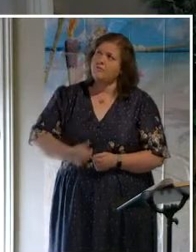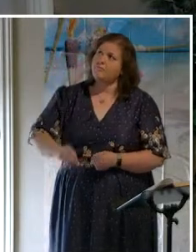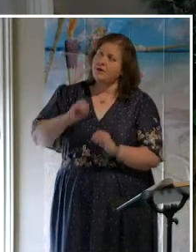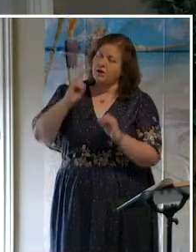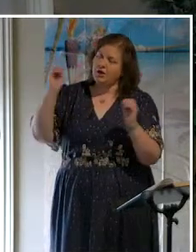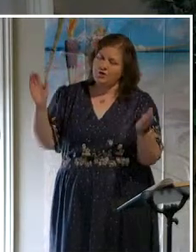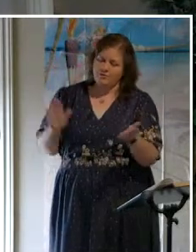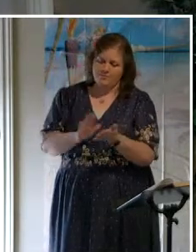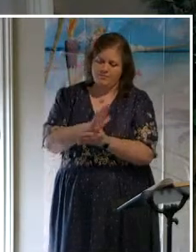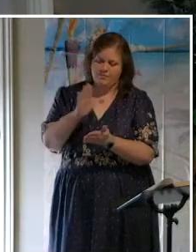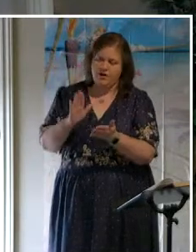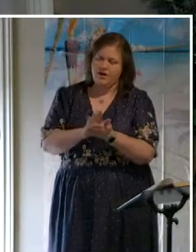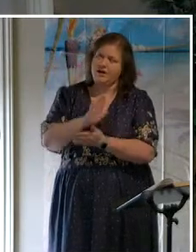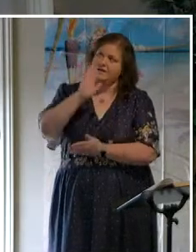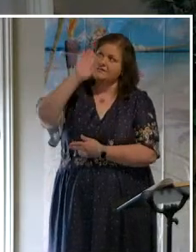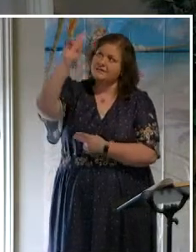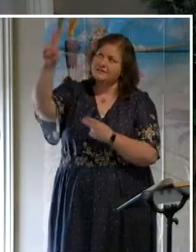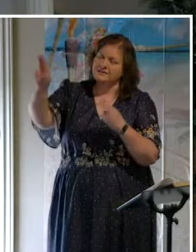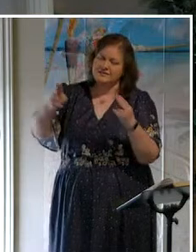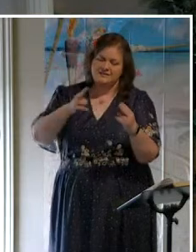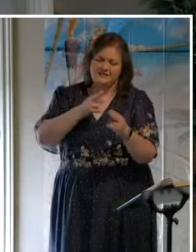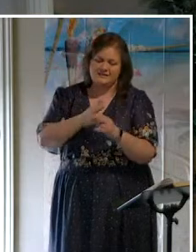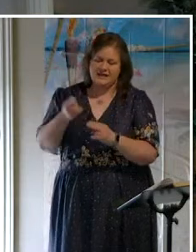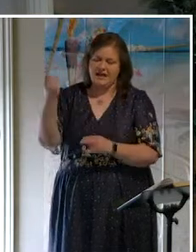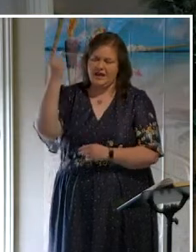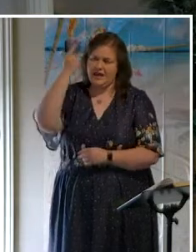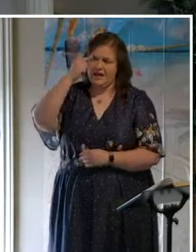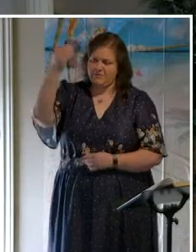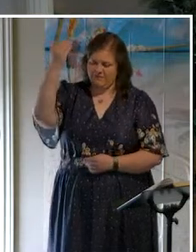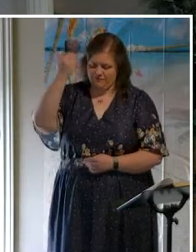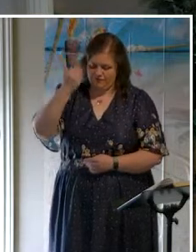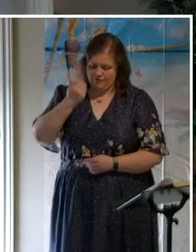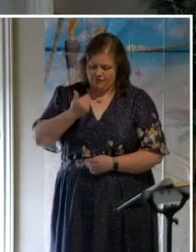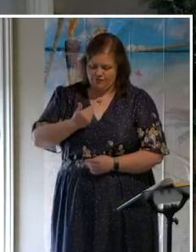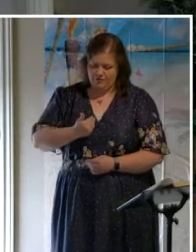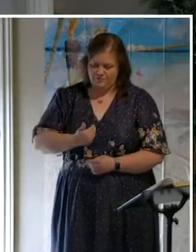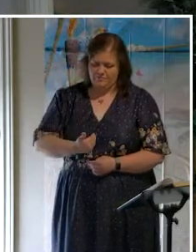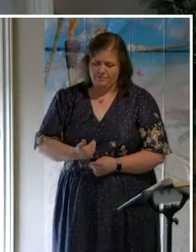for me, oh praise his name, it was for me.